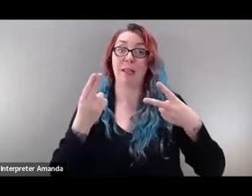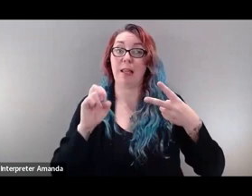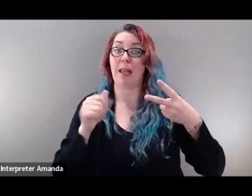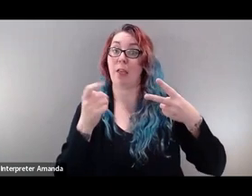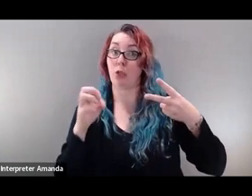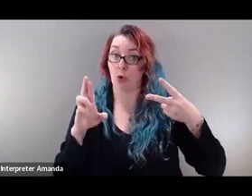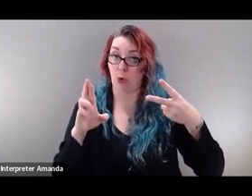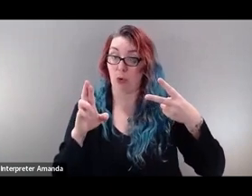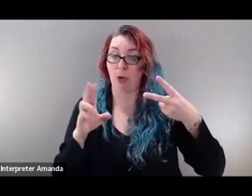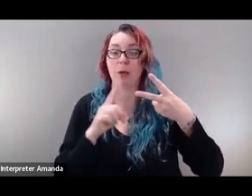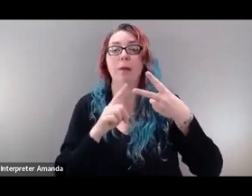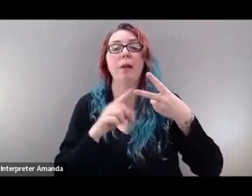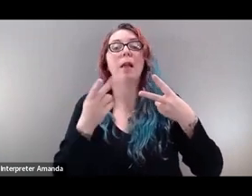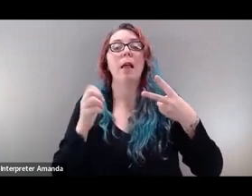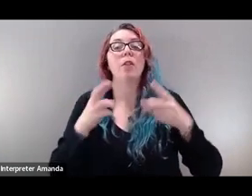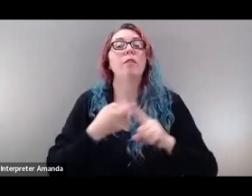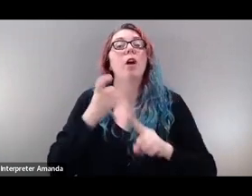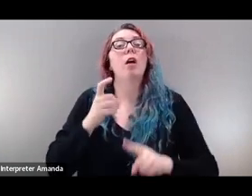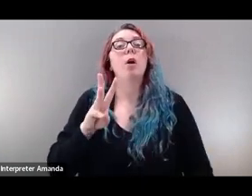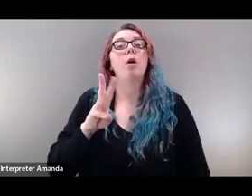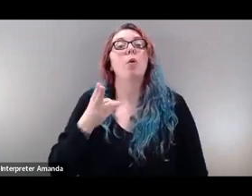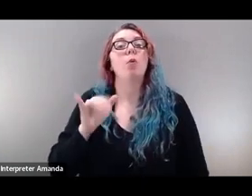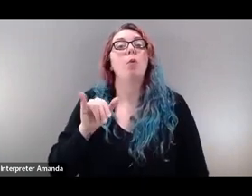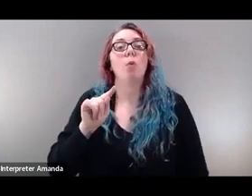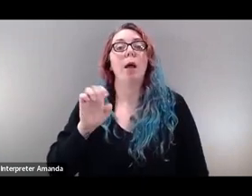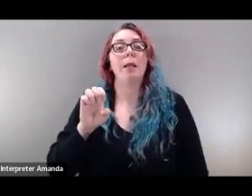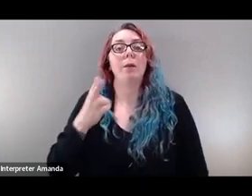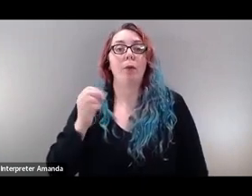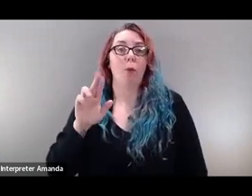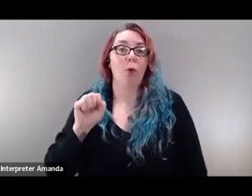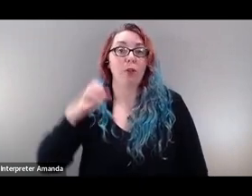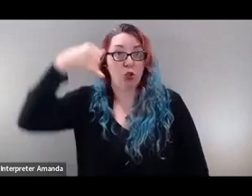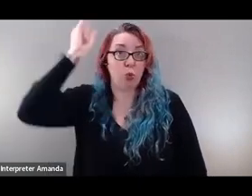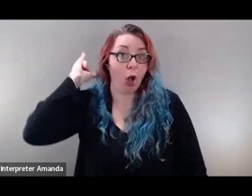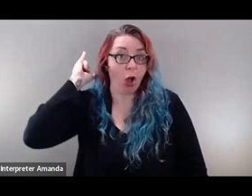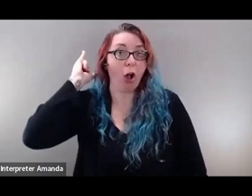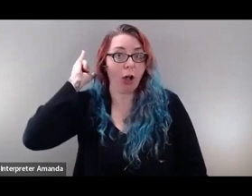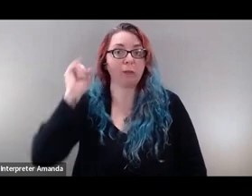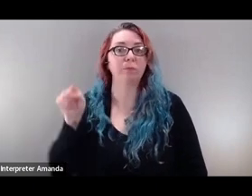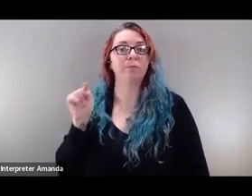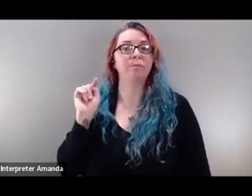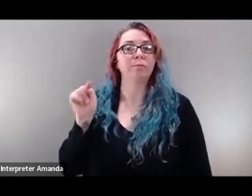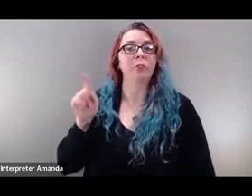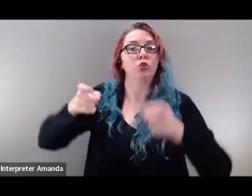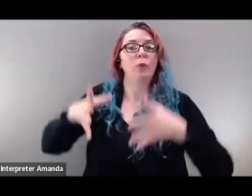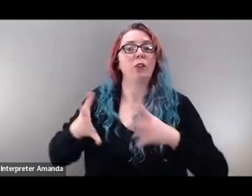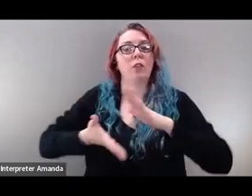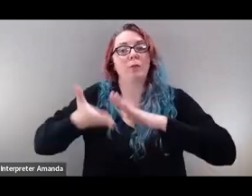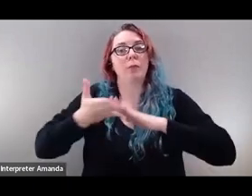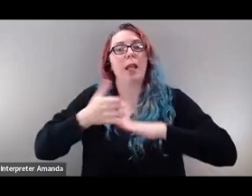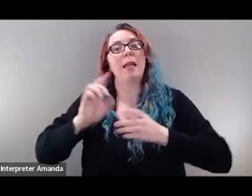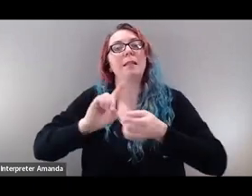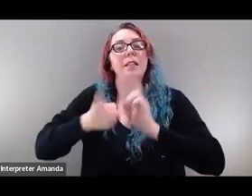us from Whitehorse, Yukon. While Heather, you are the Director of Operations and